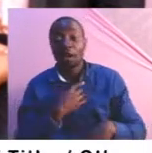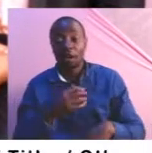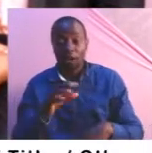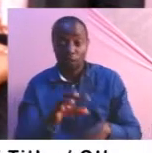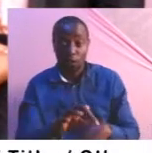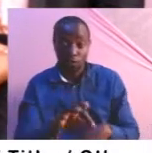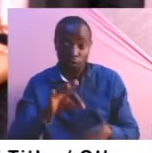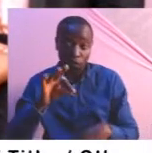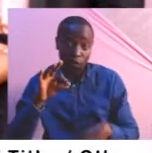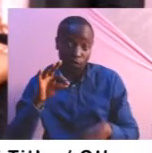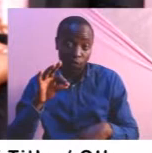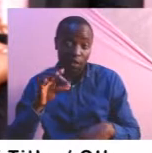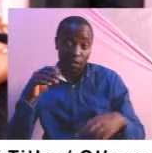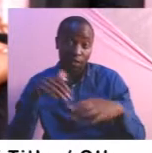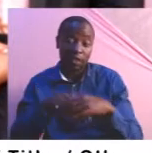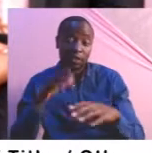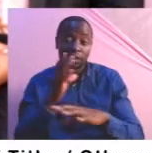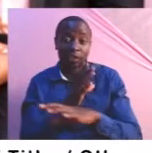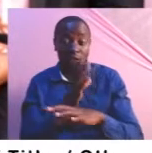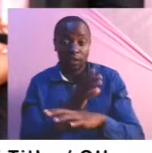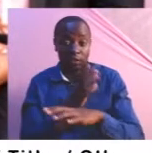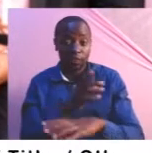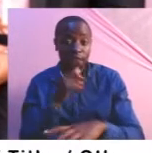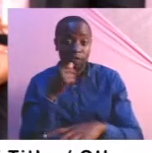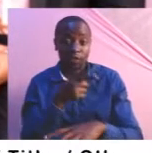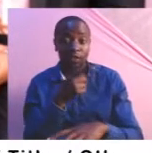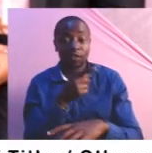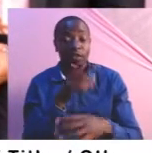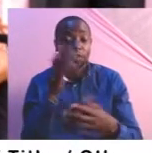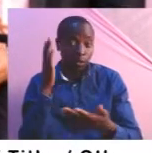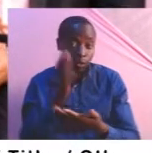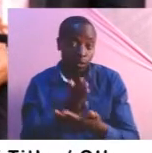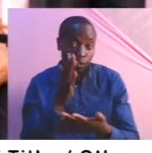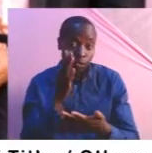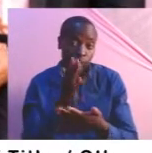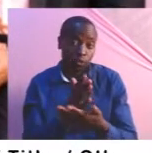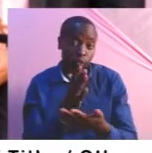of infighting in church, mm-hmm. and this one is actually,